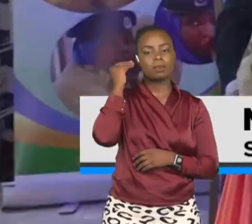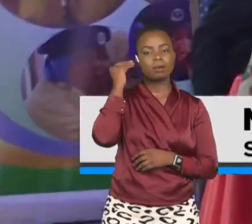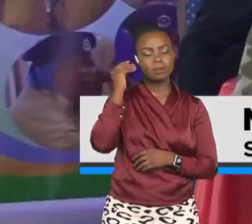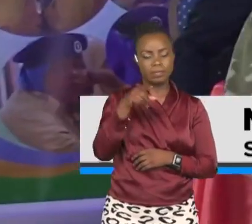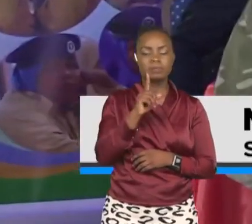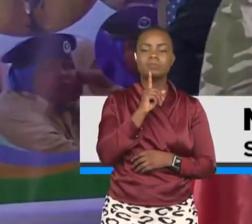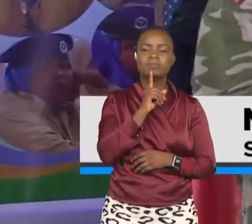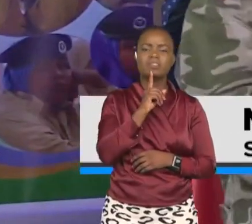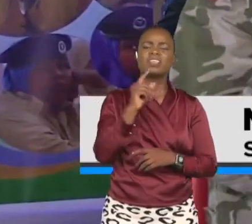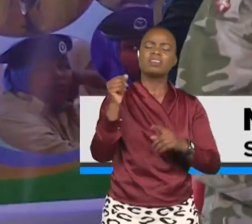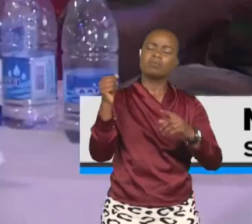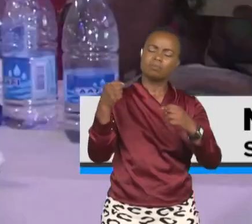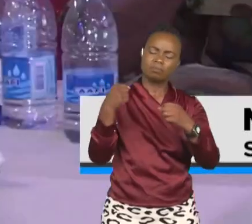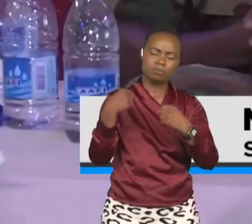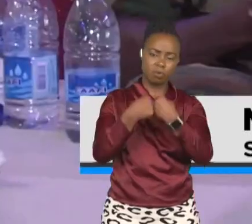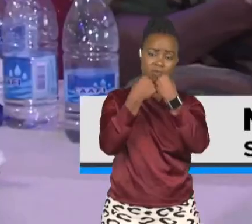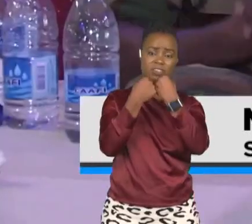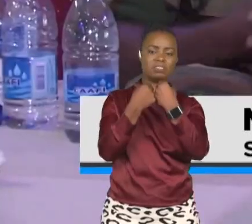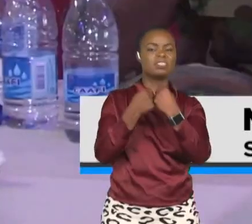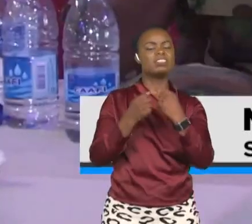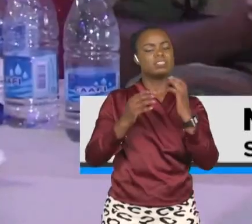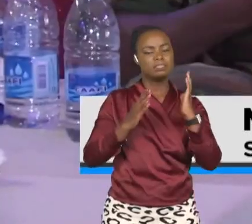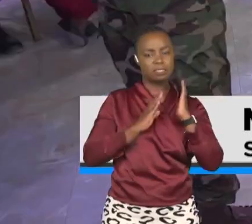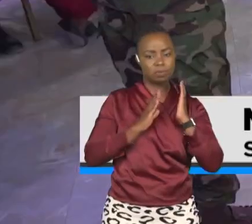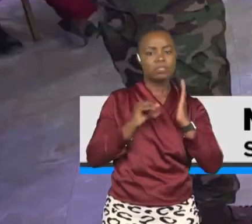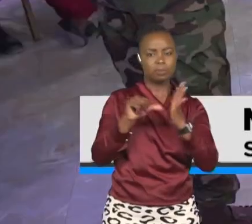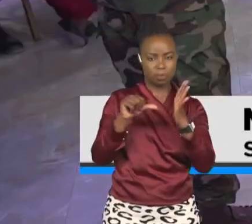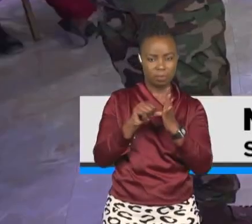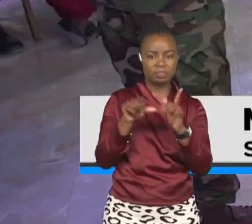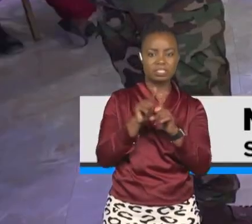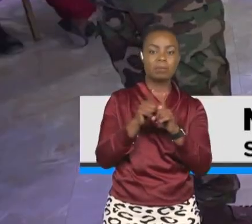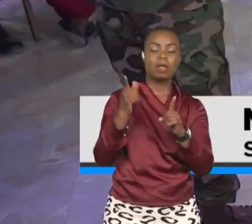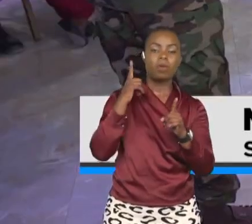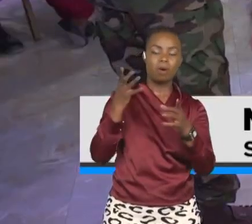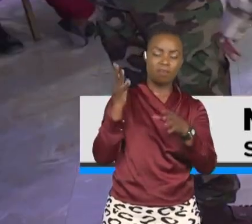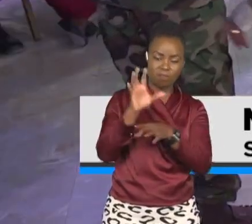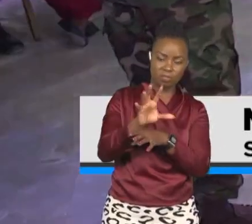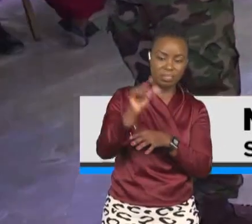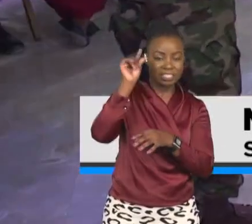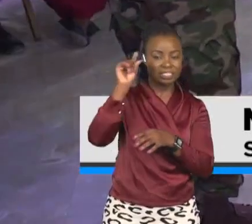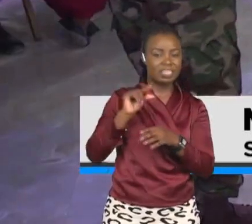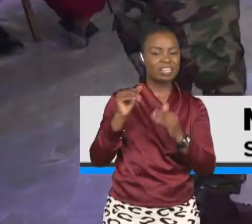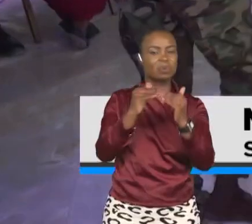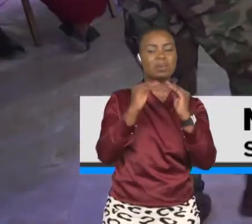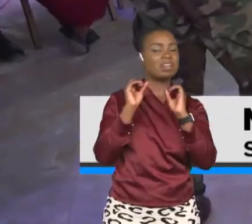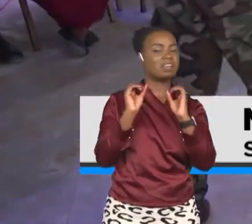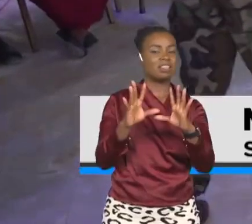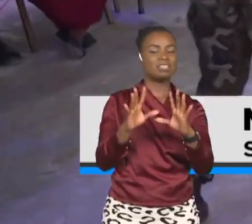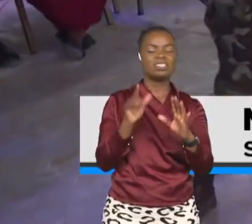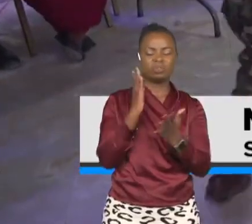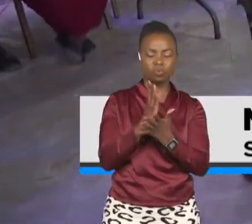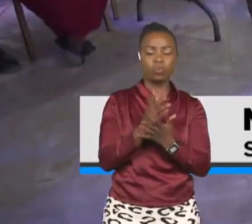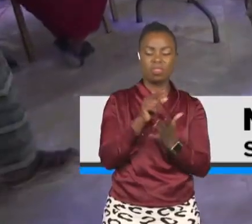says conflict, insecurity, weak legislation and law enforcement, gender inequality and displacement are major